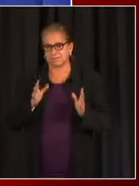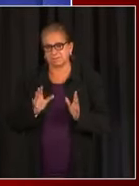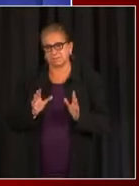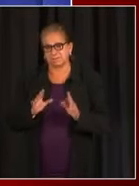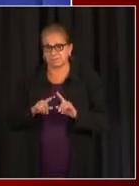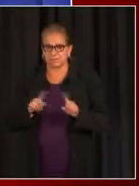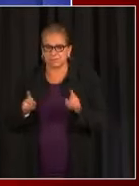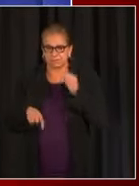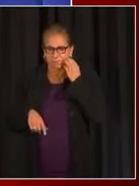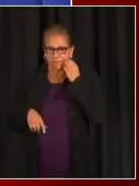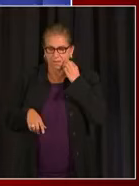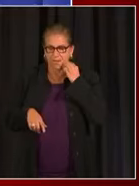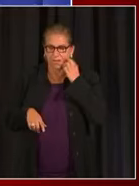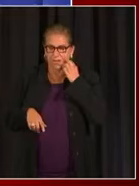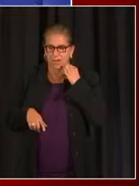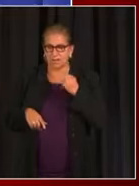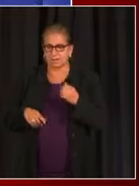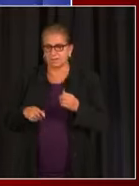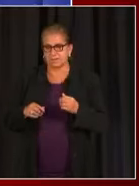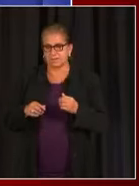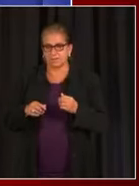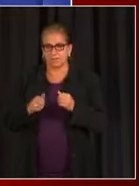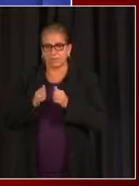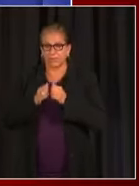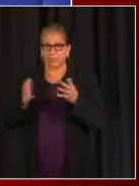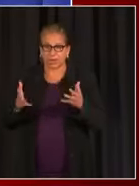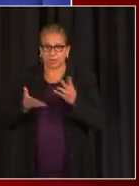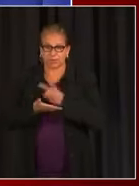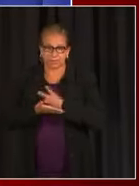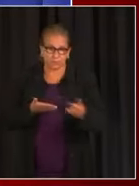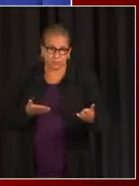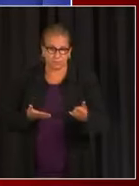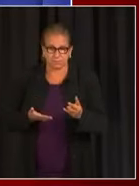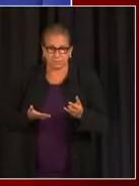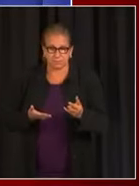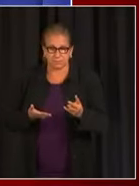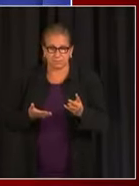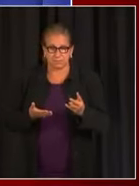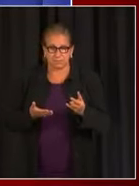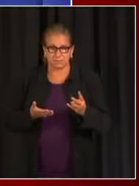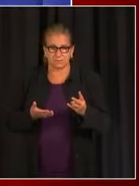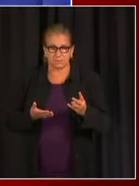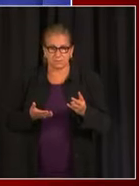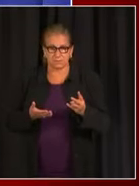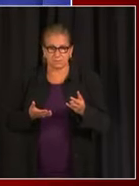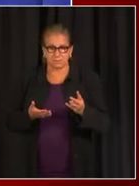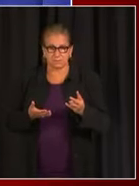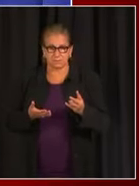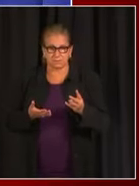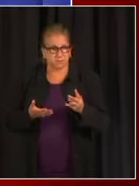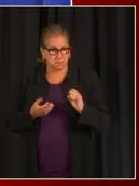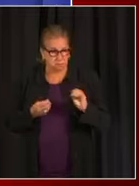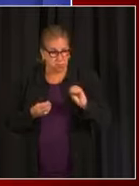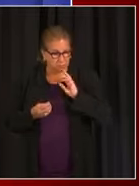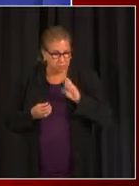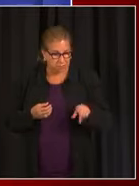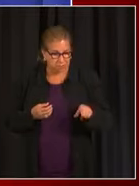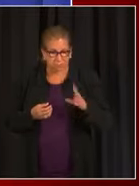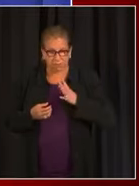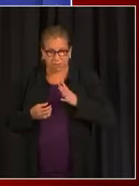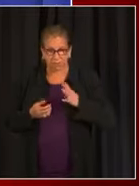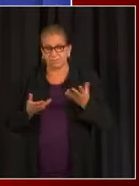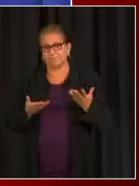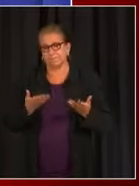the vaccines on the same day without a 2-week wait. And there are no notable adverse events that have been reported or are